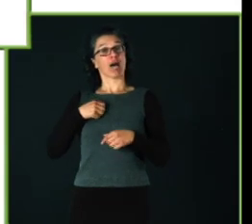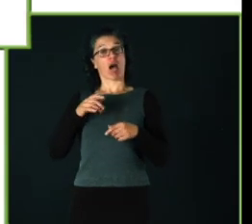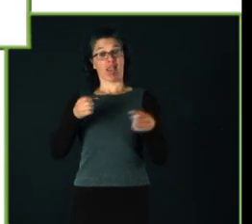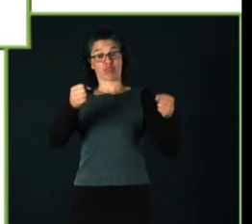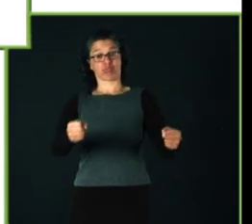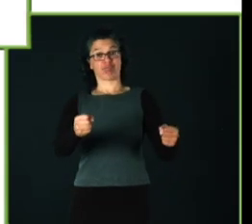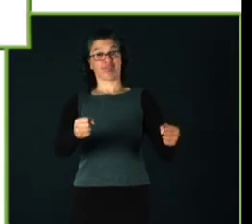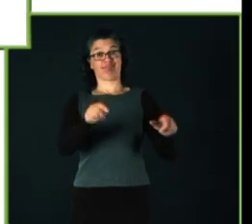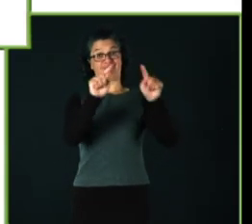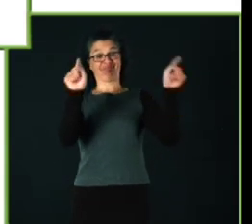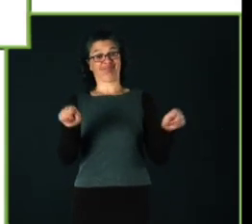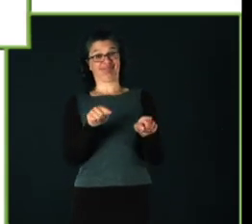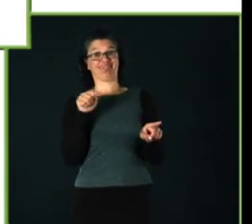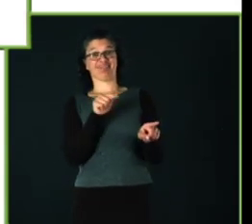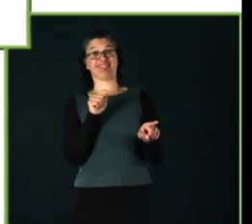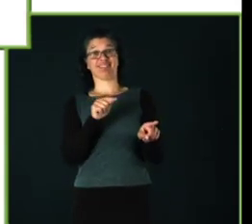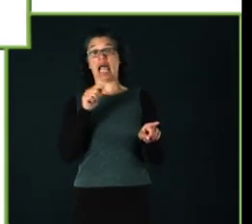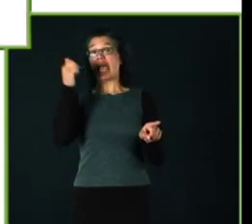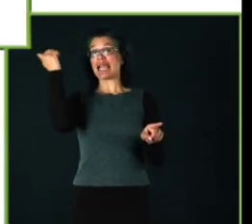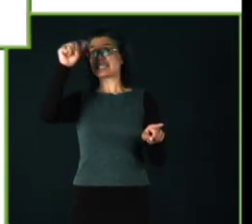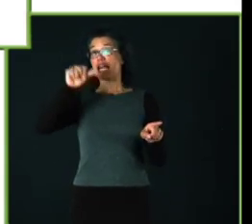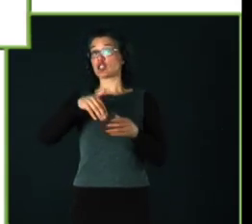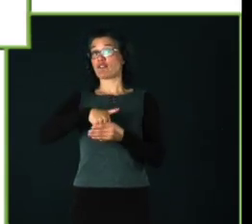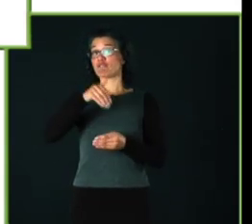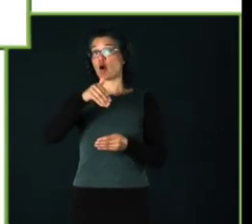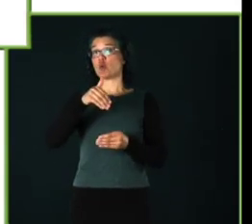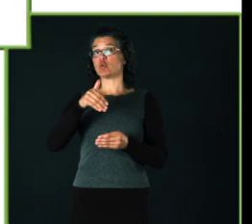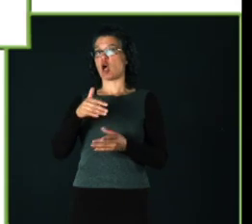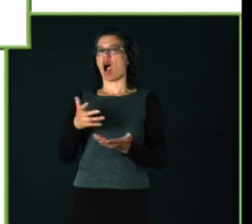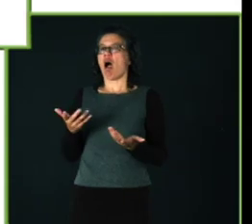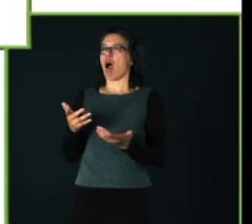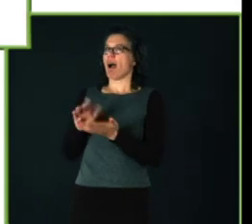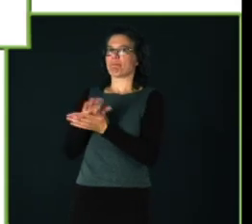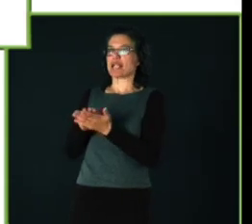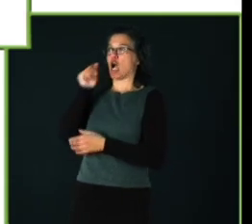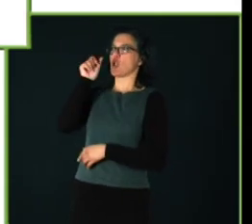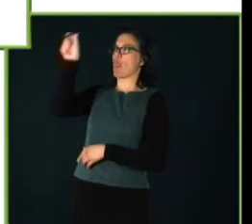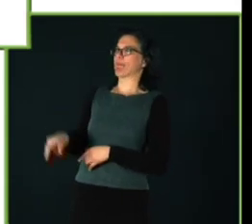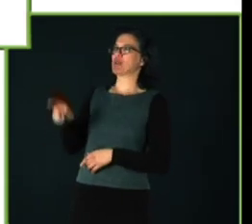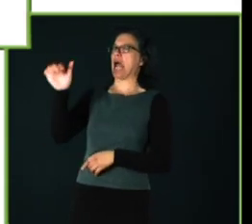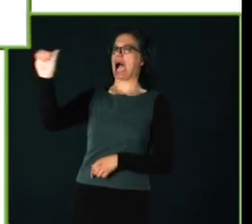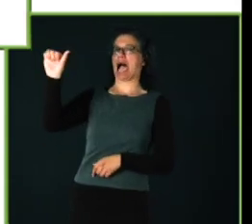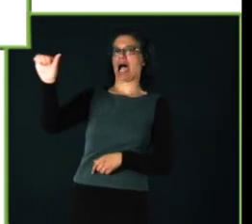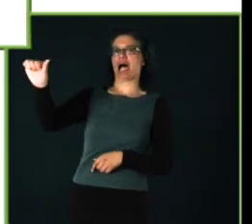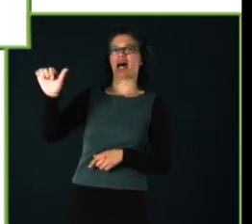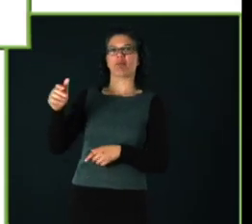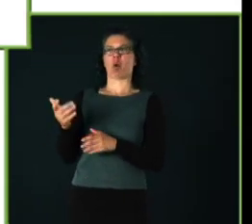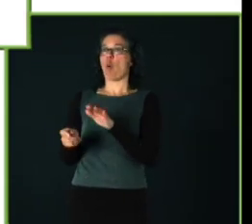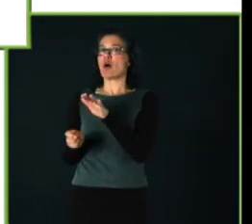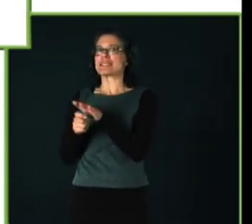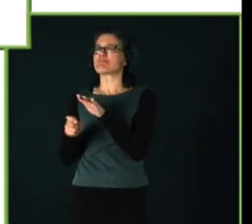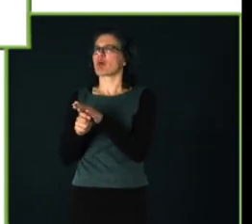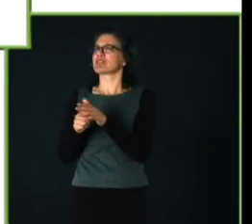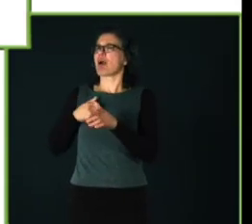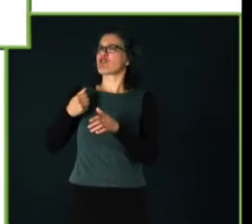voting is not about voting because you know the person. Intelligent voting is not voting for somebody that's got the most protests out or because they sponsor your rugby